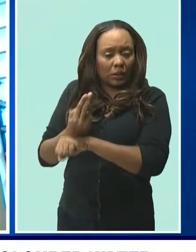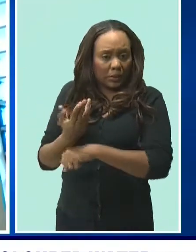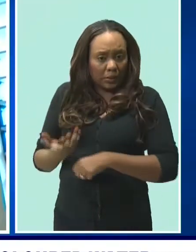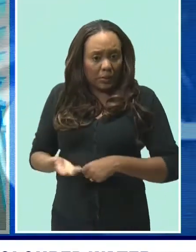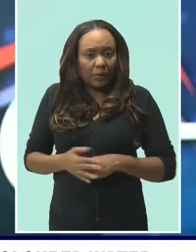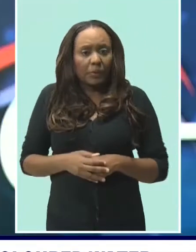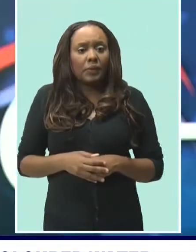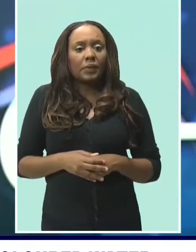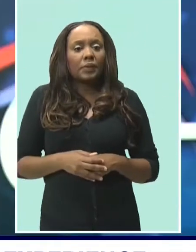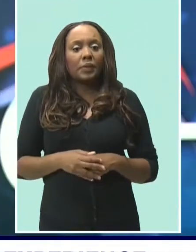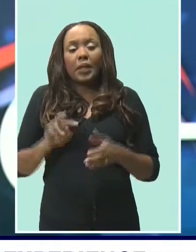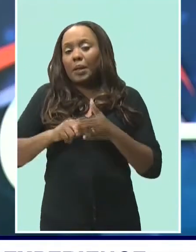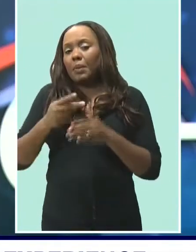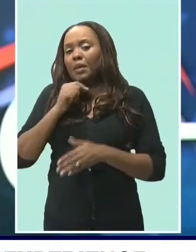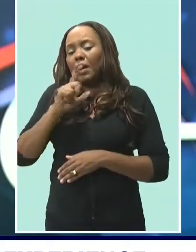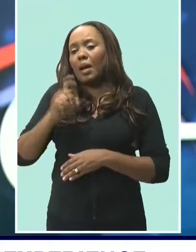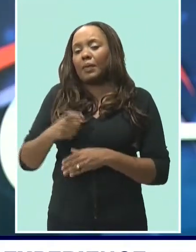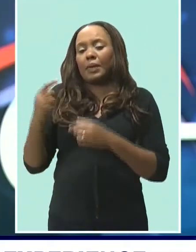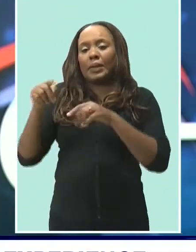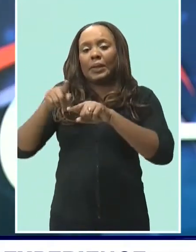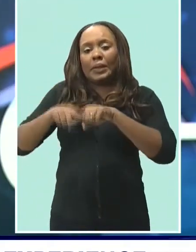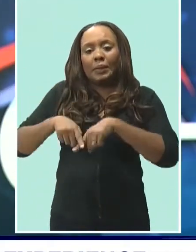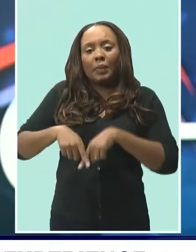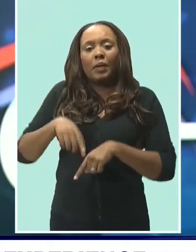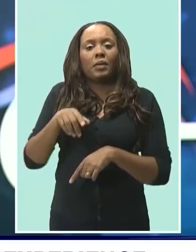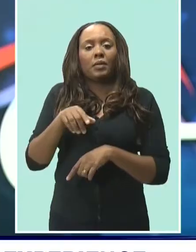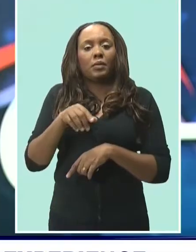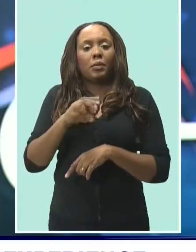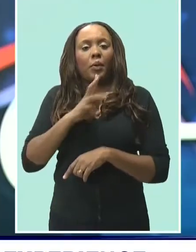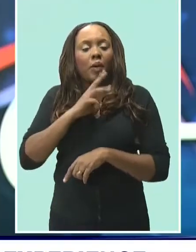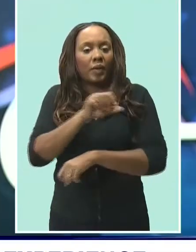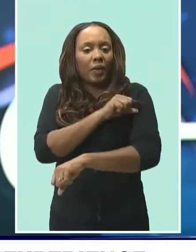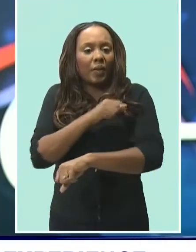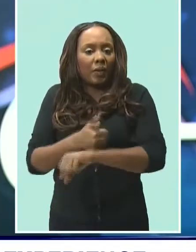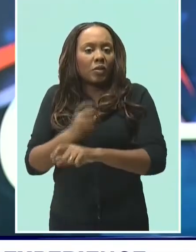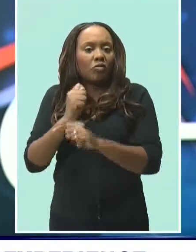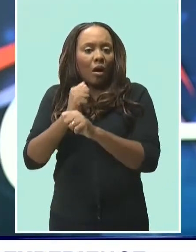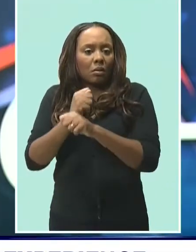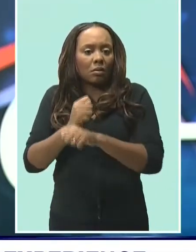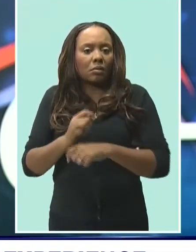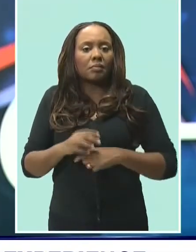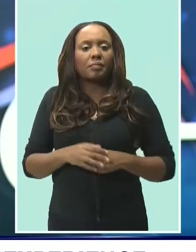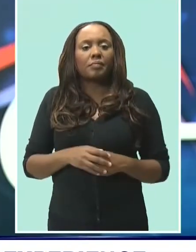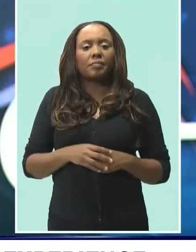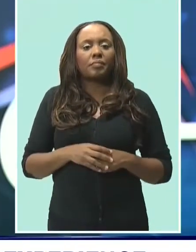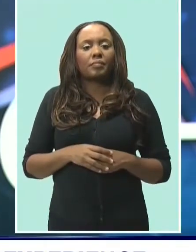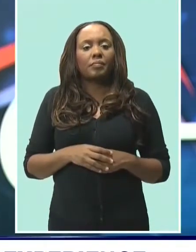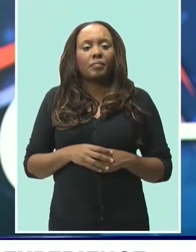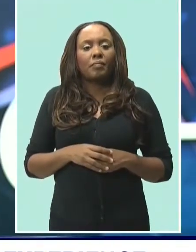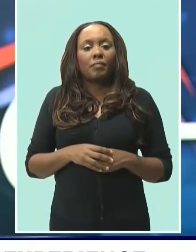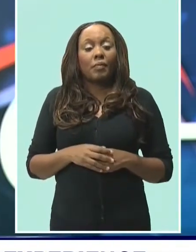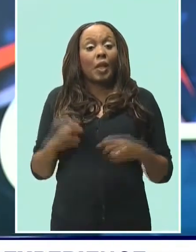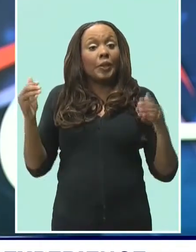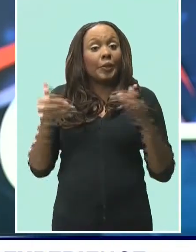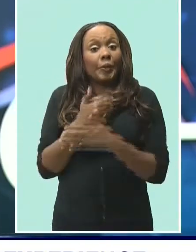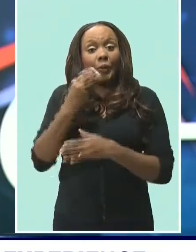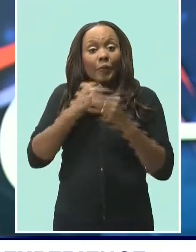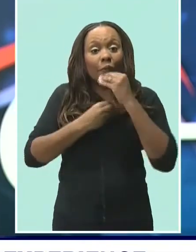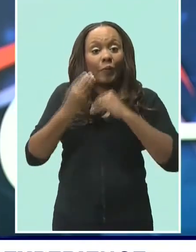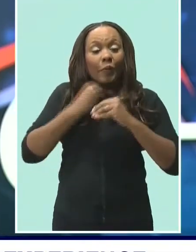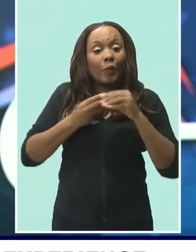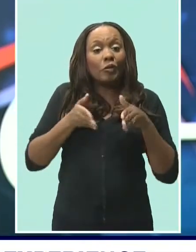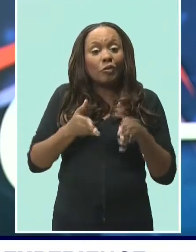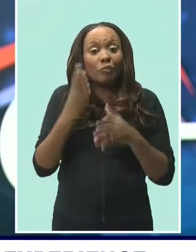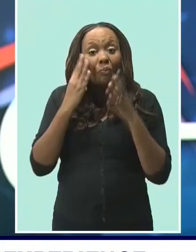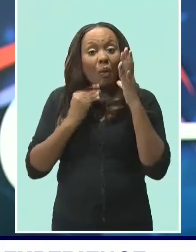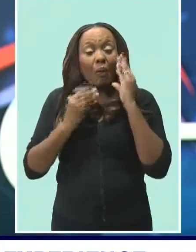minimized. Worthing Food Truck Court is a new and exciting street food experience that is quickly making waves